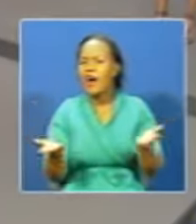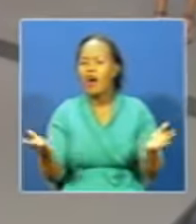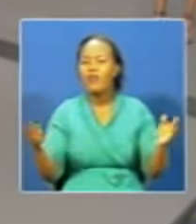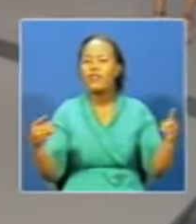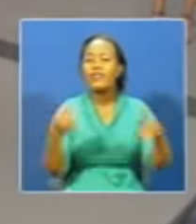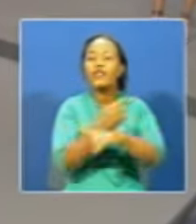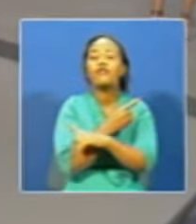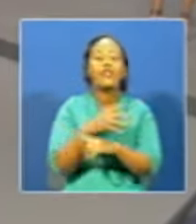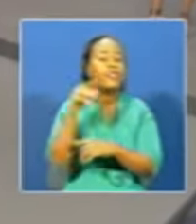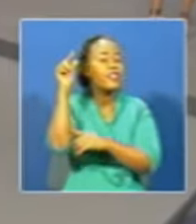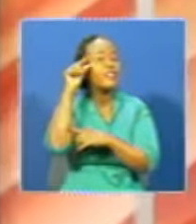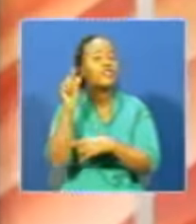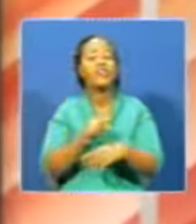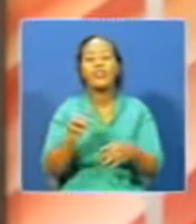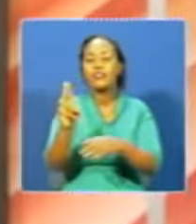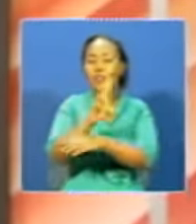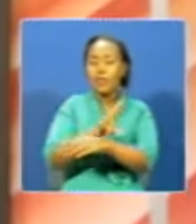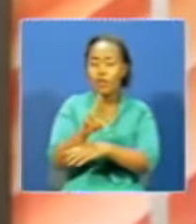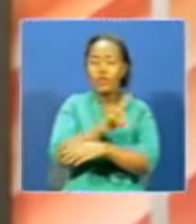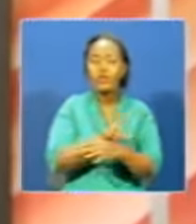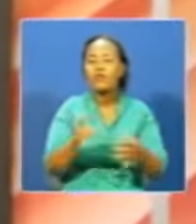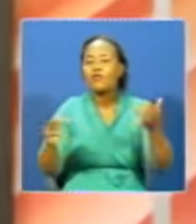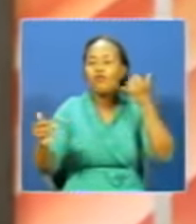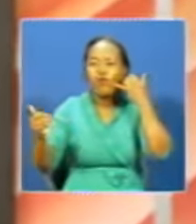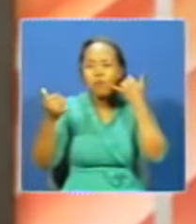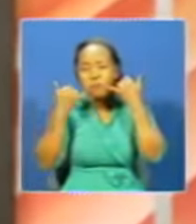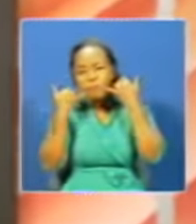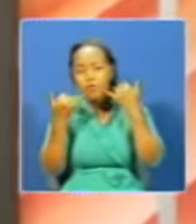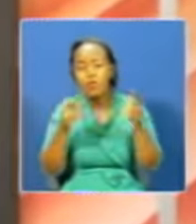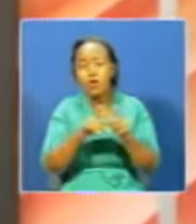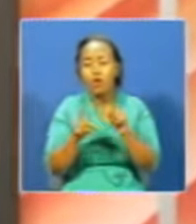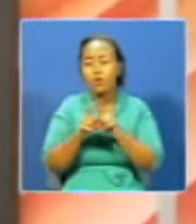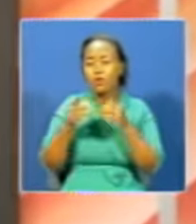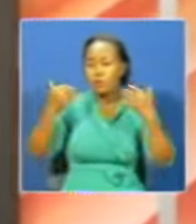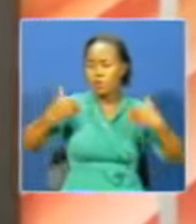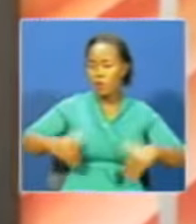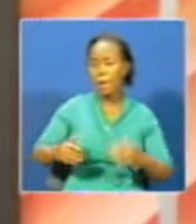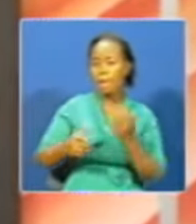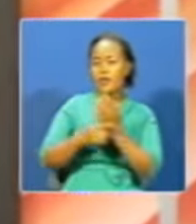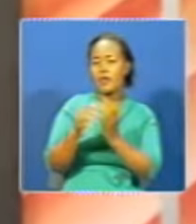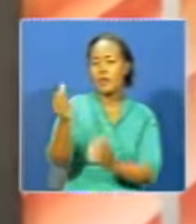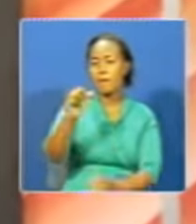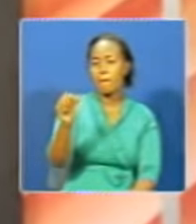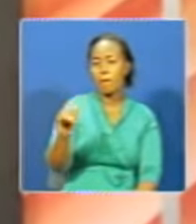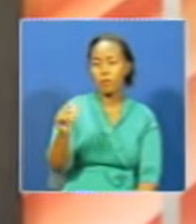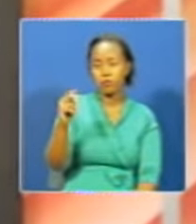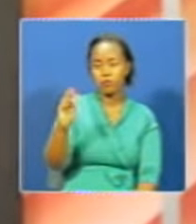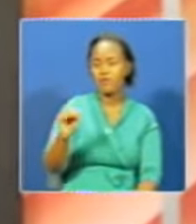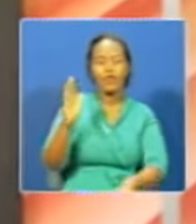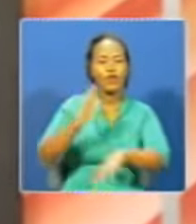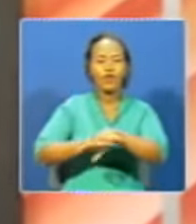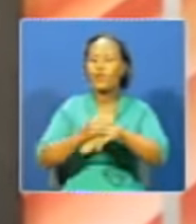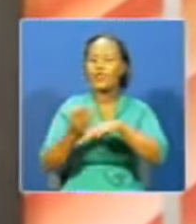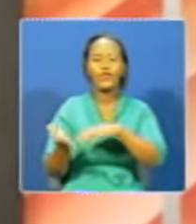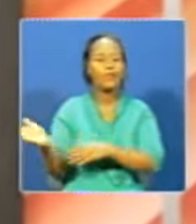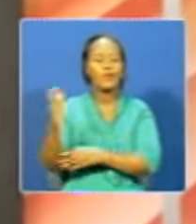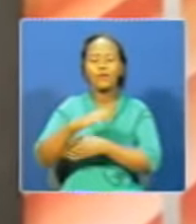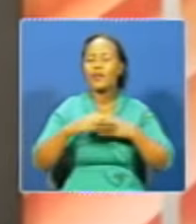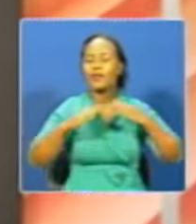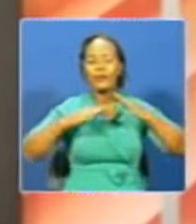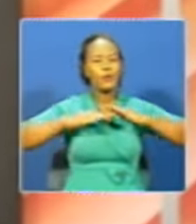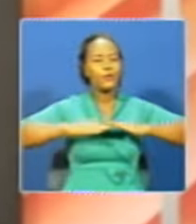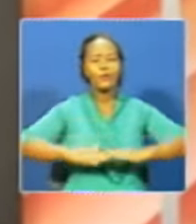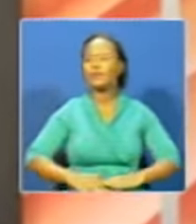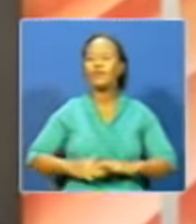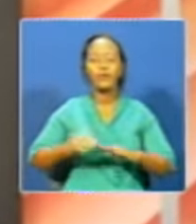genders use the phone? And I am Cynthia Nyamai. It's good to be back. It's a great honor to serve